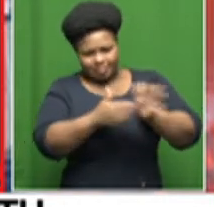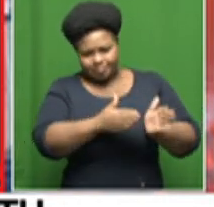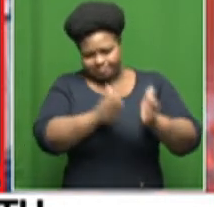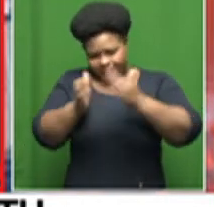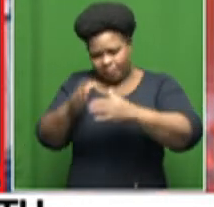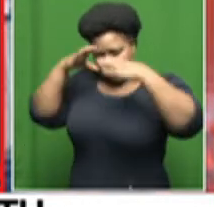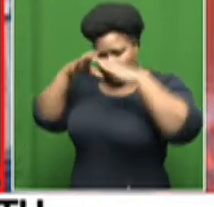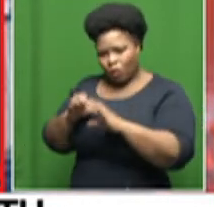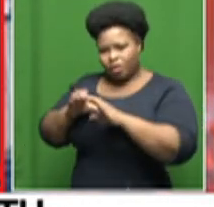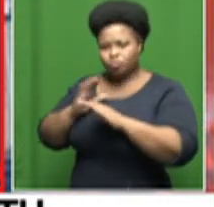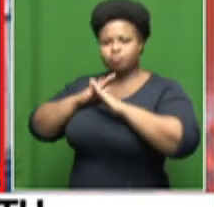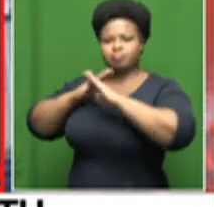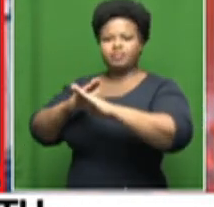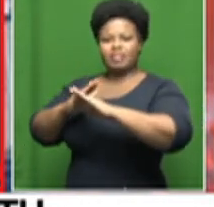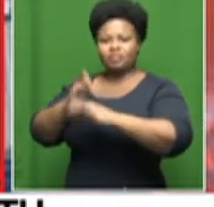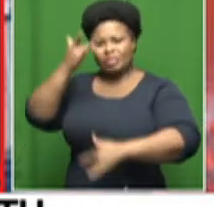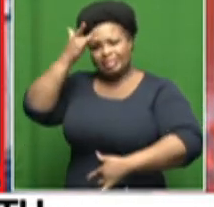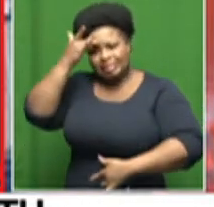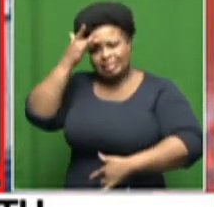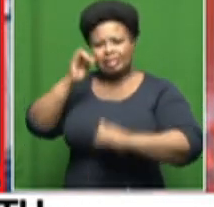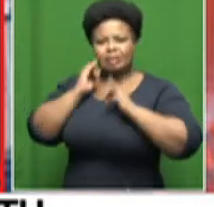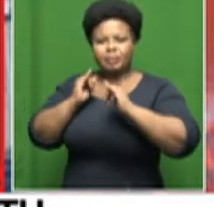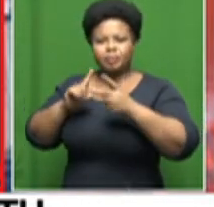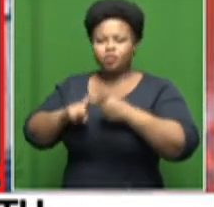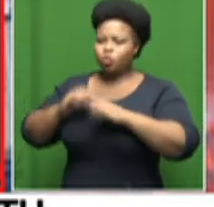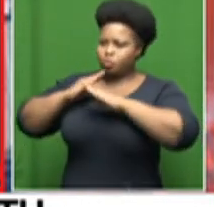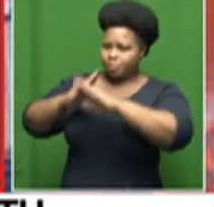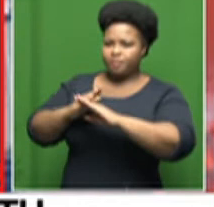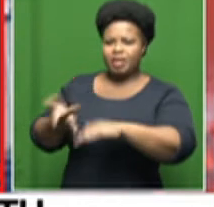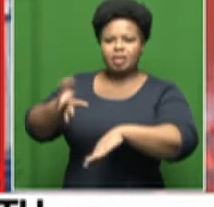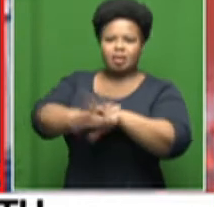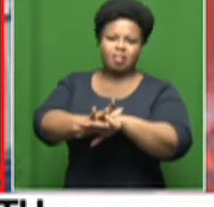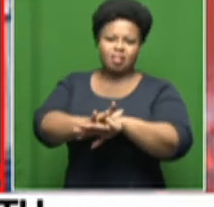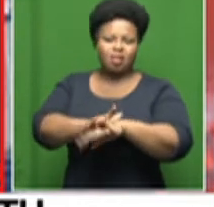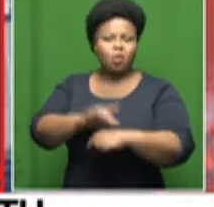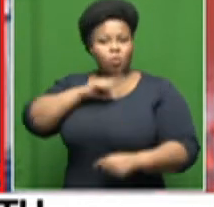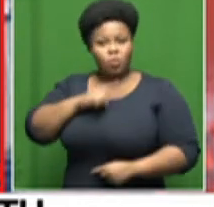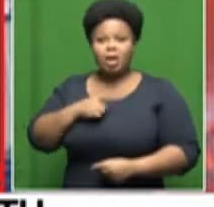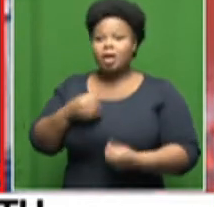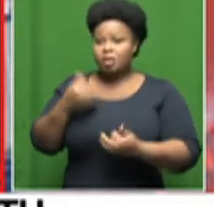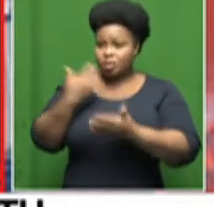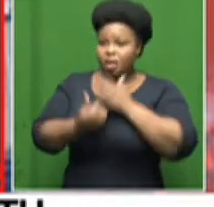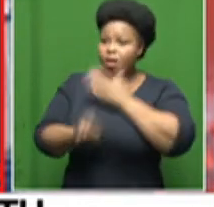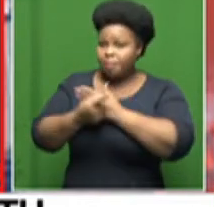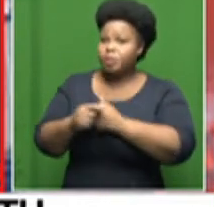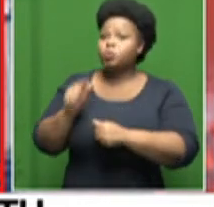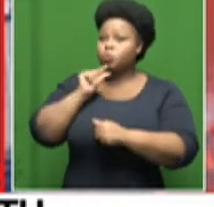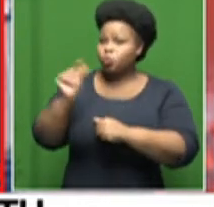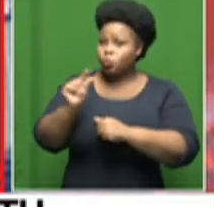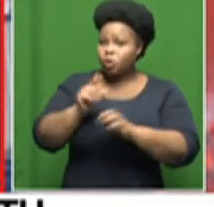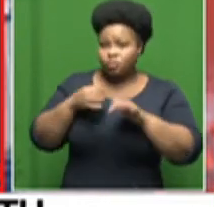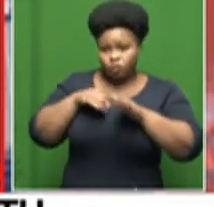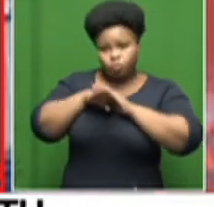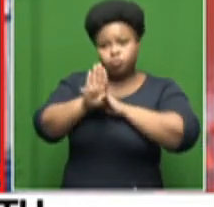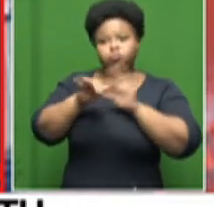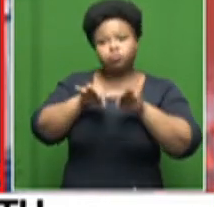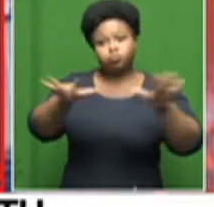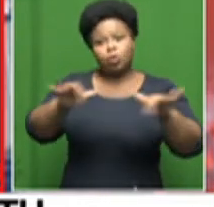centered around the prevention of severe disease and death from what will likely be a resurgence sometime soon.